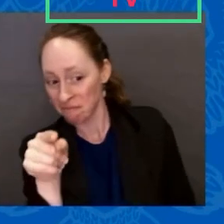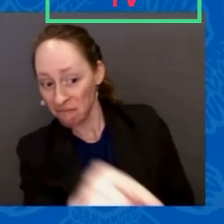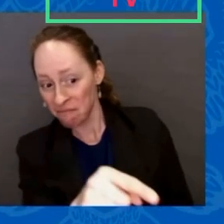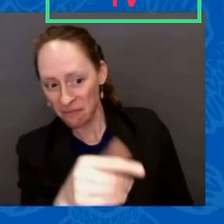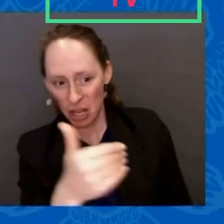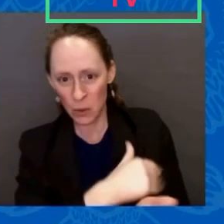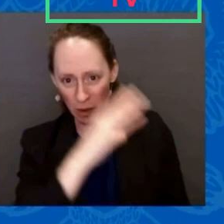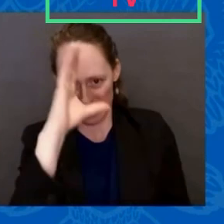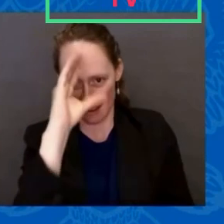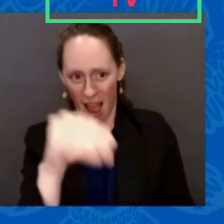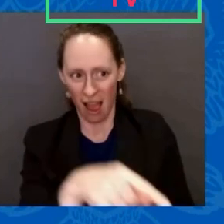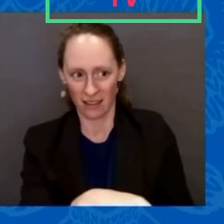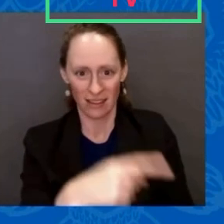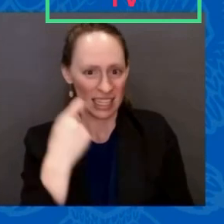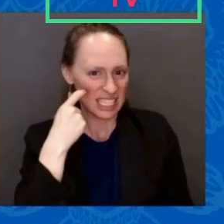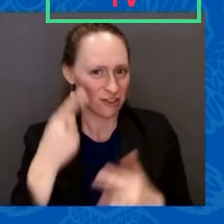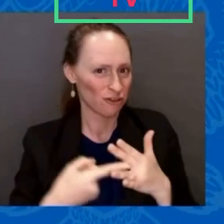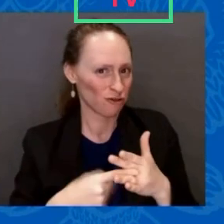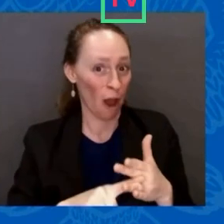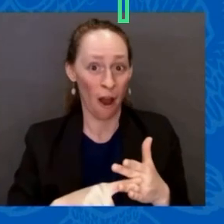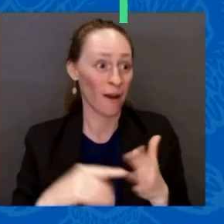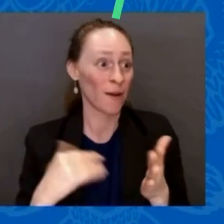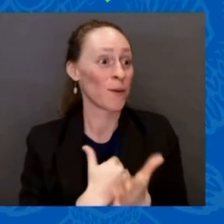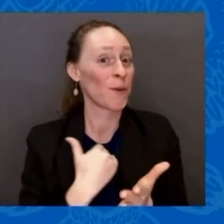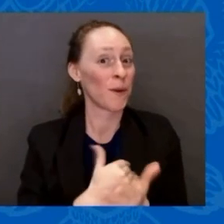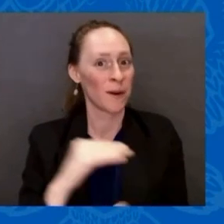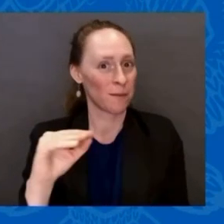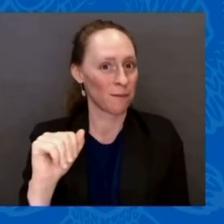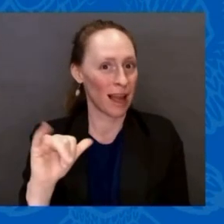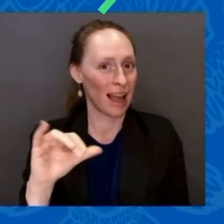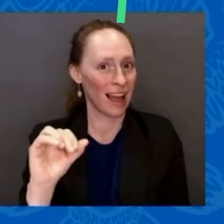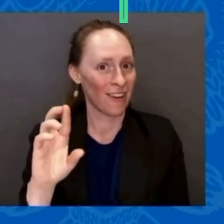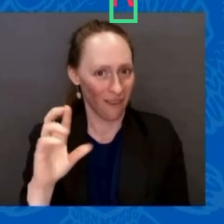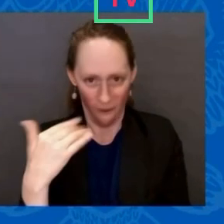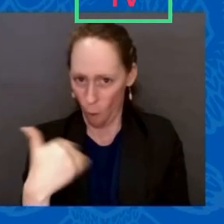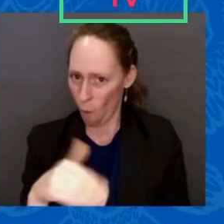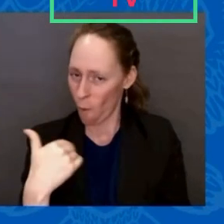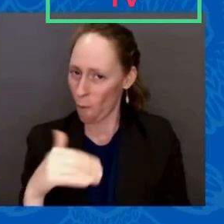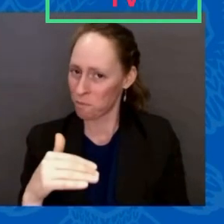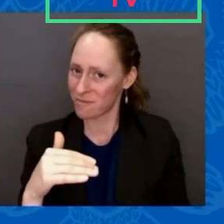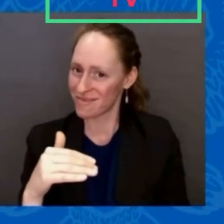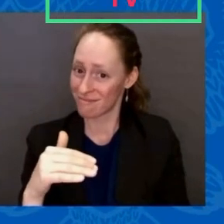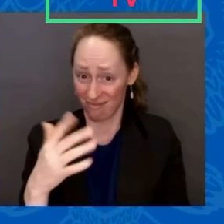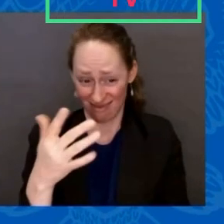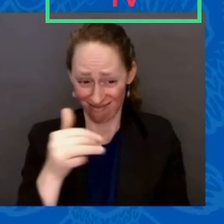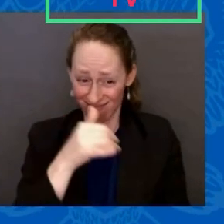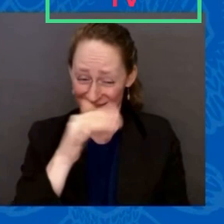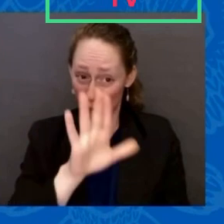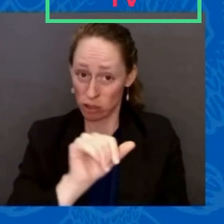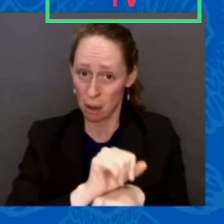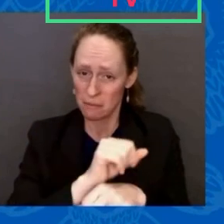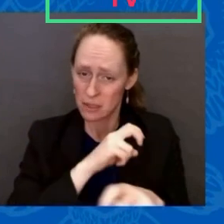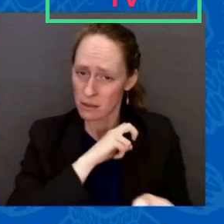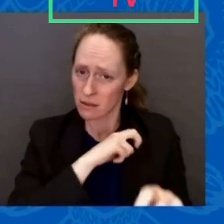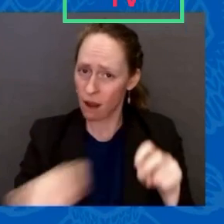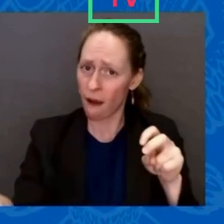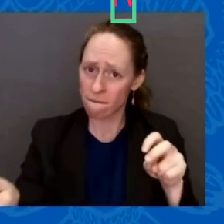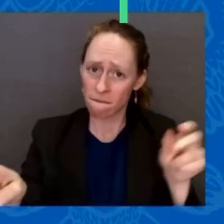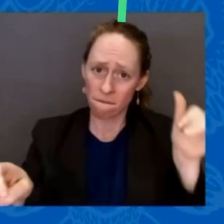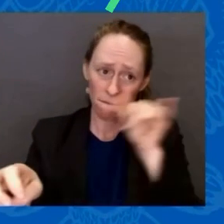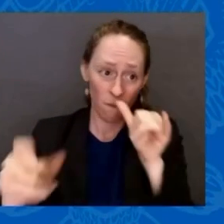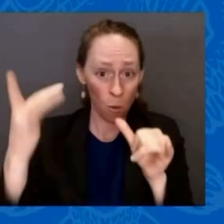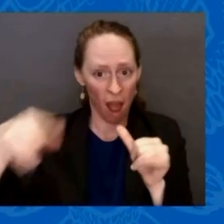toughest job in America. They know where you live, and every time you walk in the grocery store, you get questions. But congratulations, Mr.